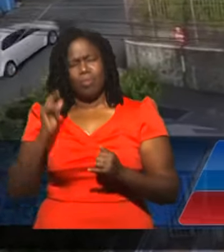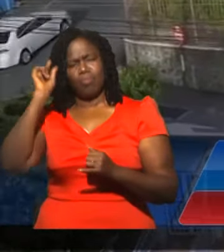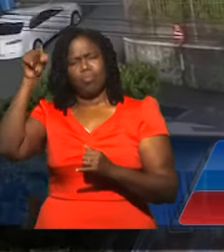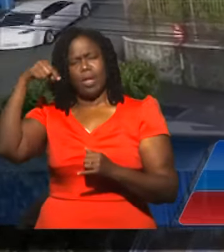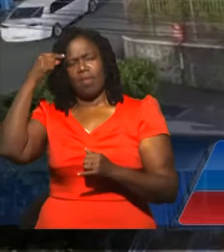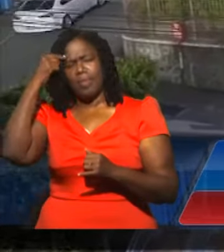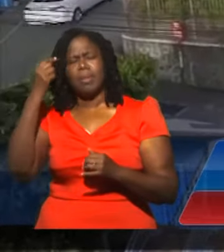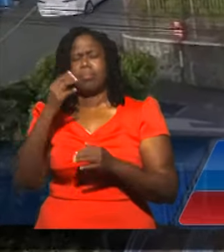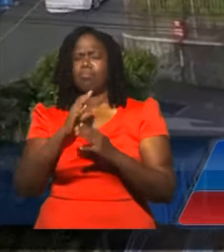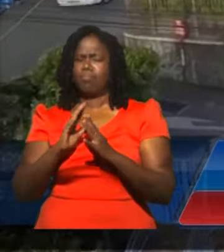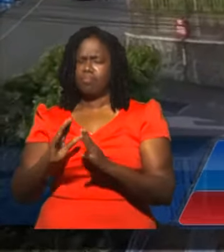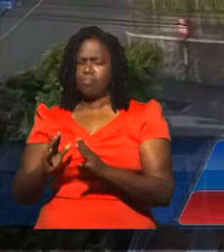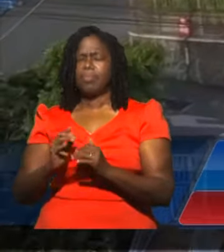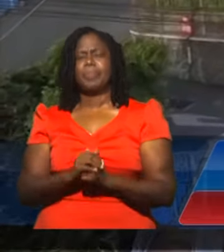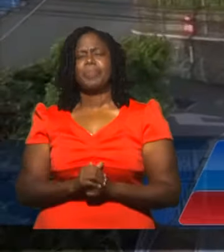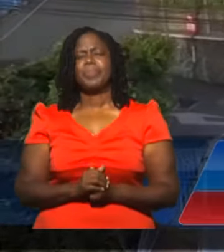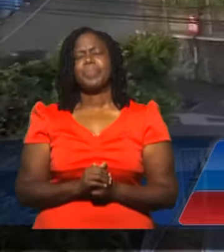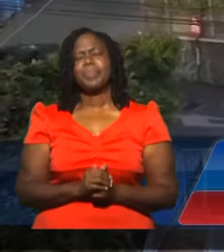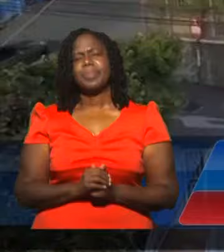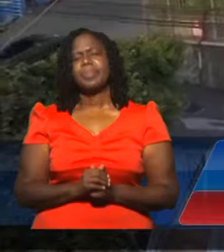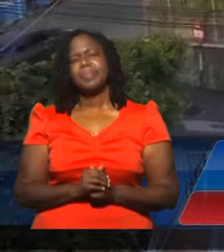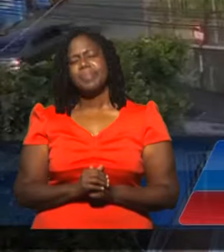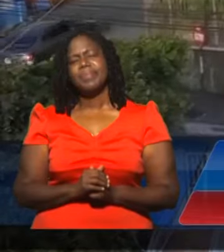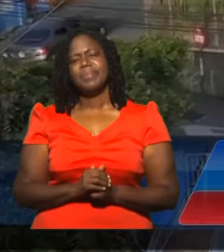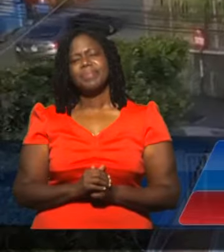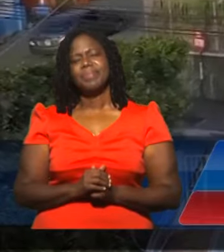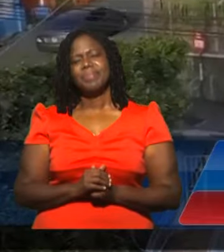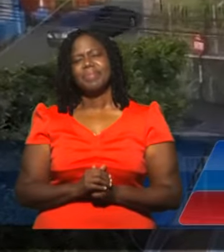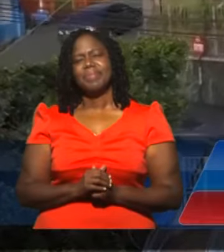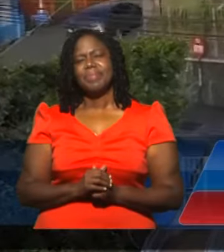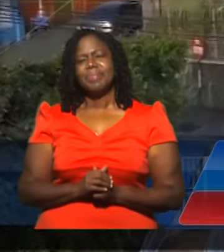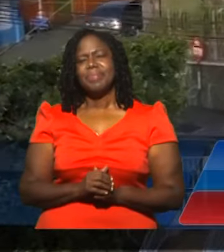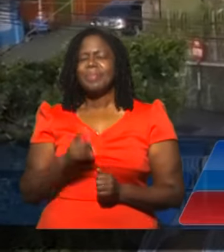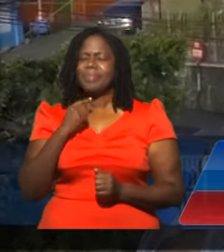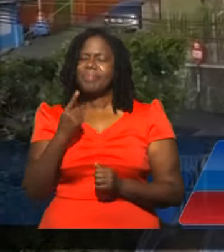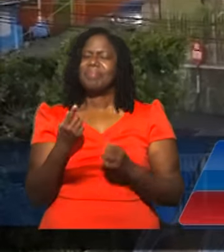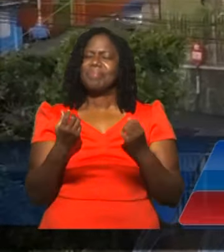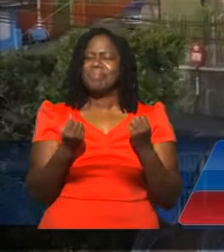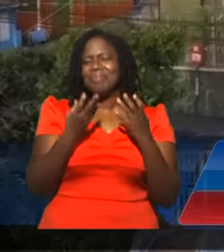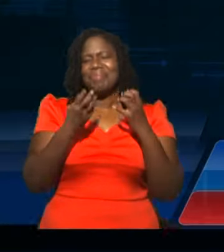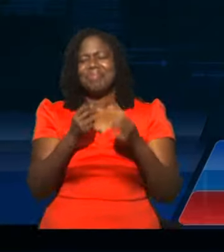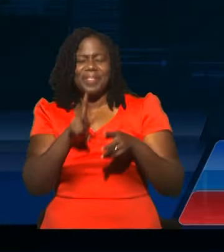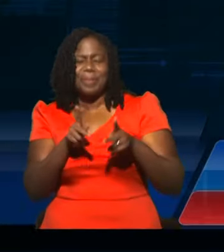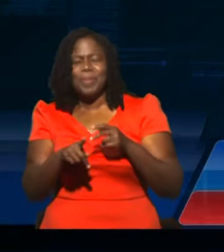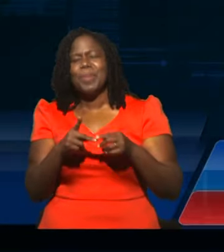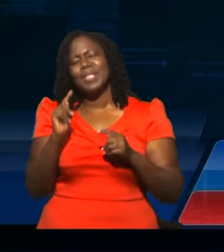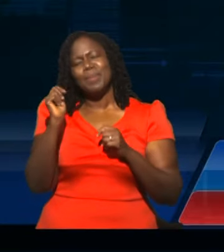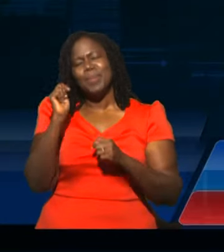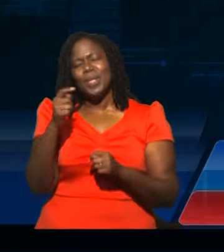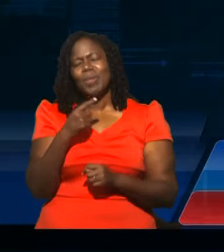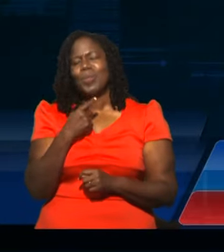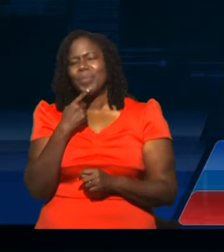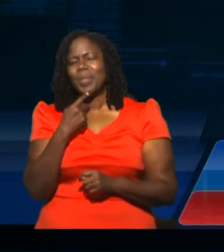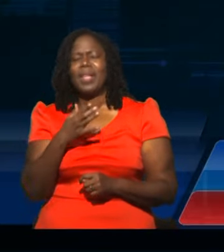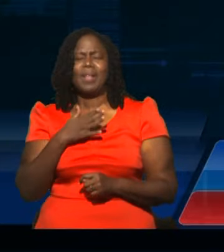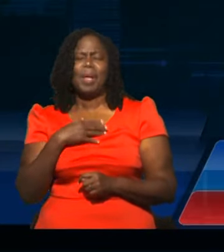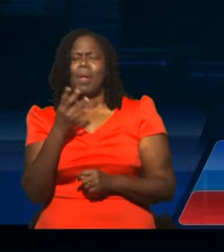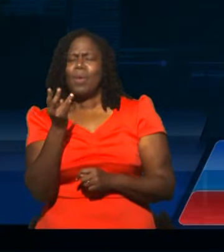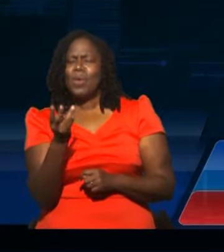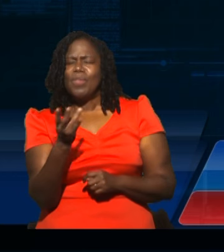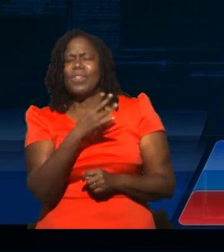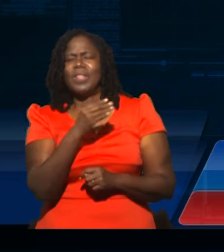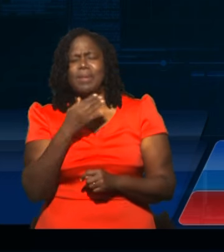added that his appointment has so far been met with much positive reception by Tobagonians. My wife and kids were